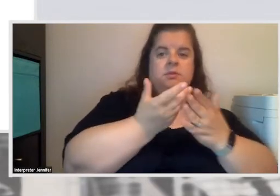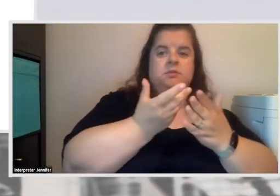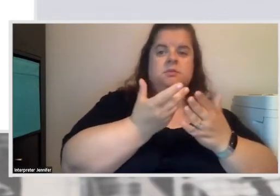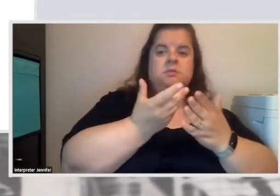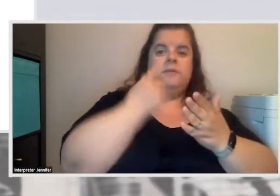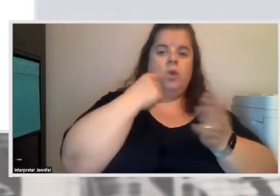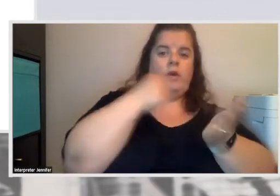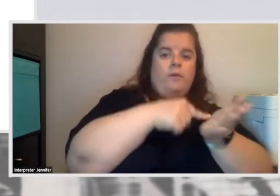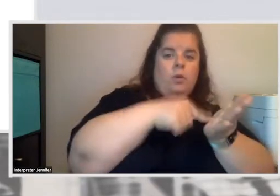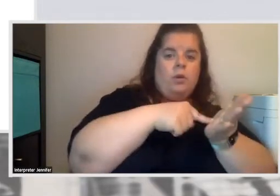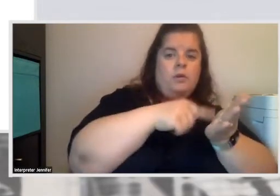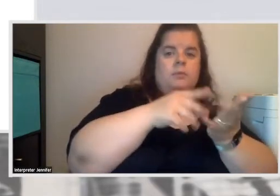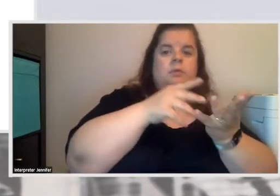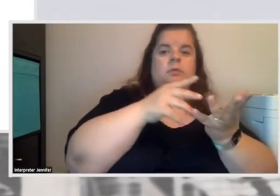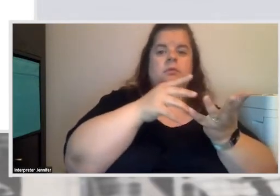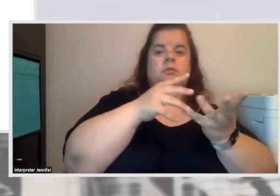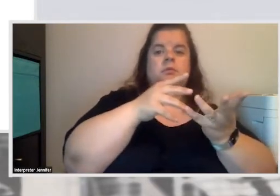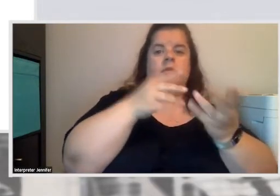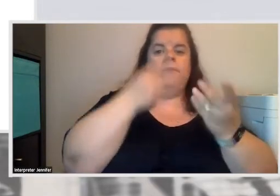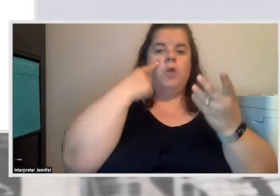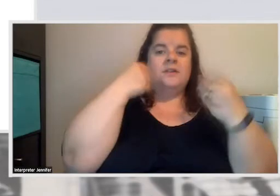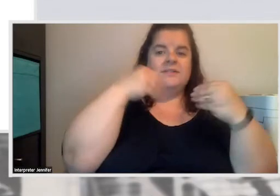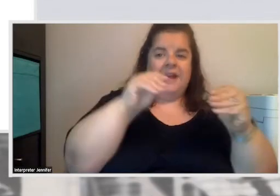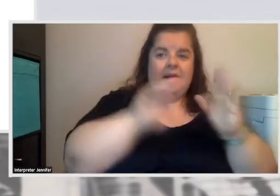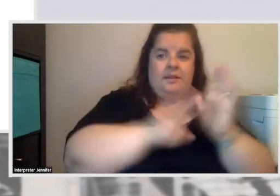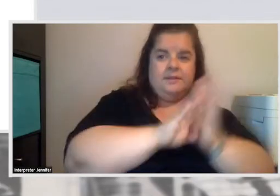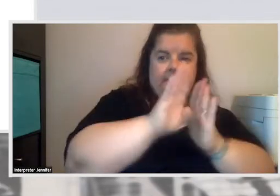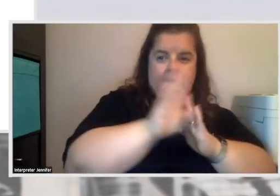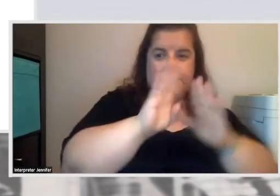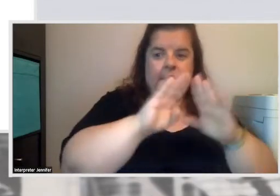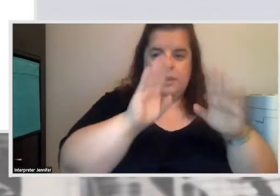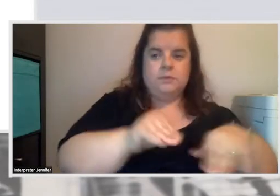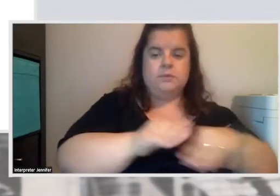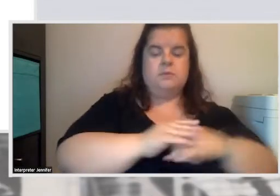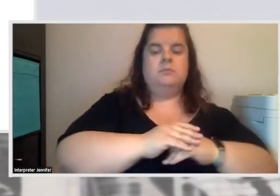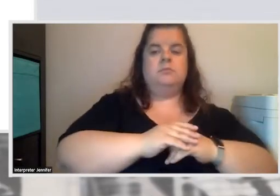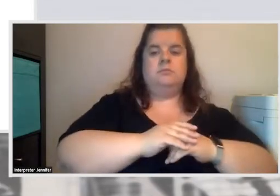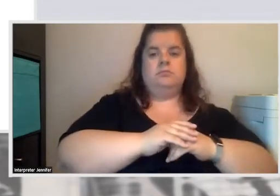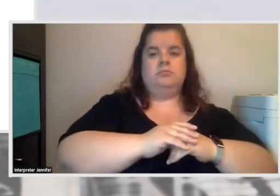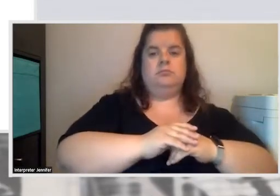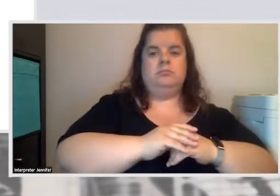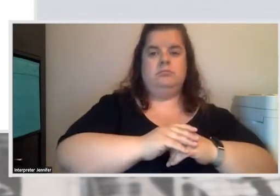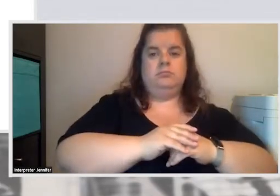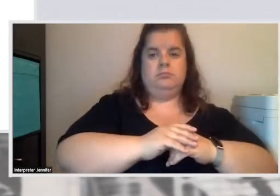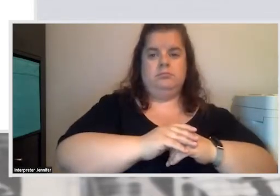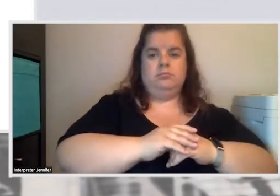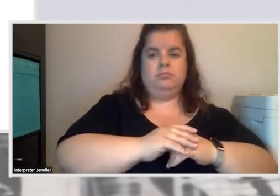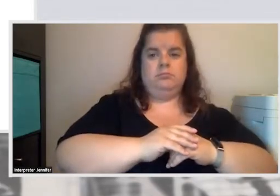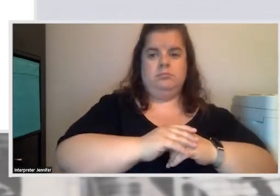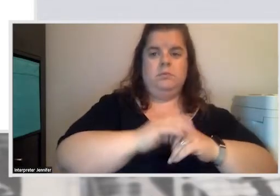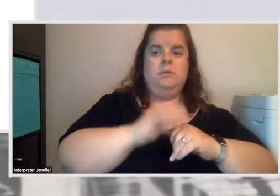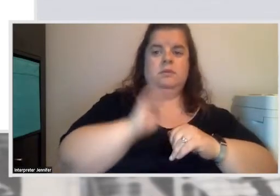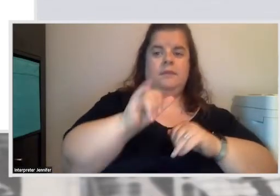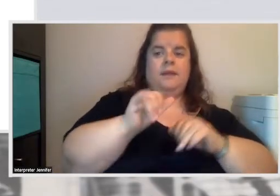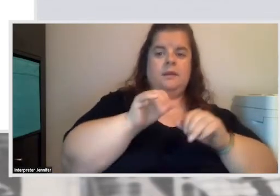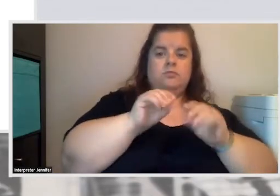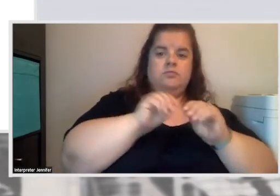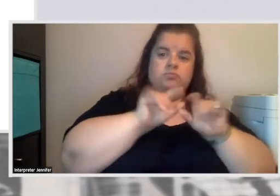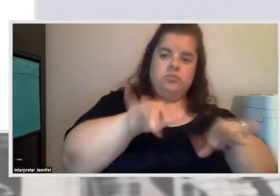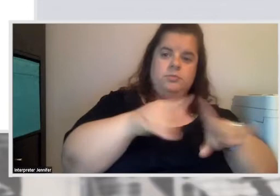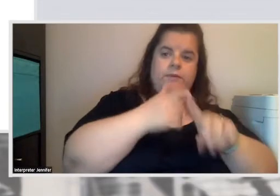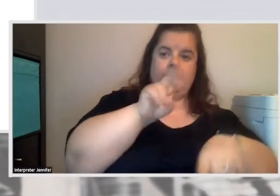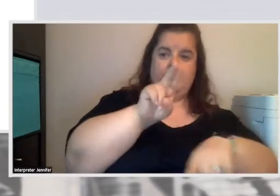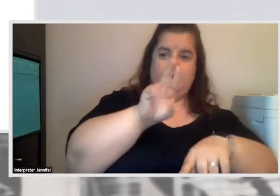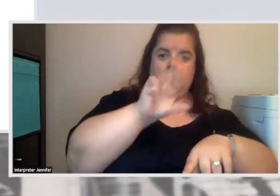affordable and workforce for sale housing. And these funds, they got deployed or get deployed by the URA